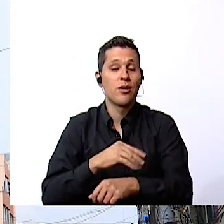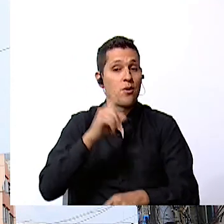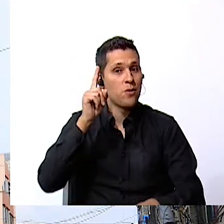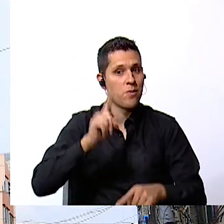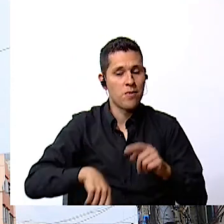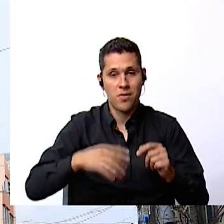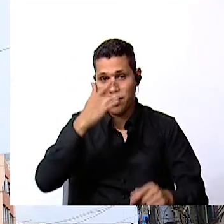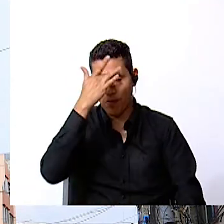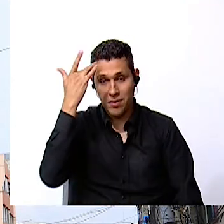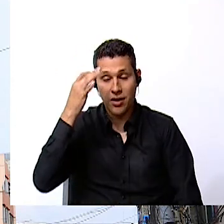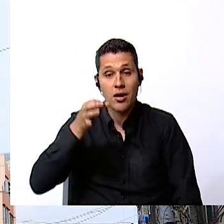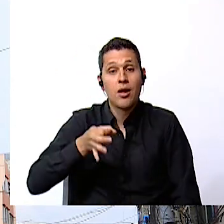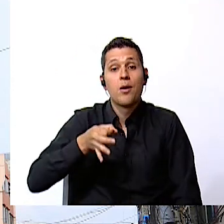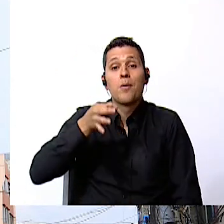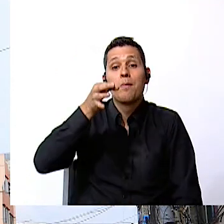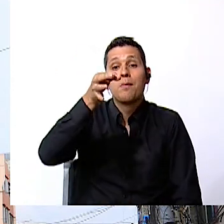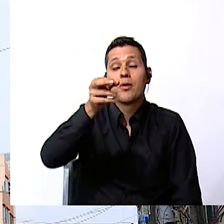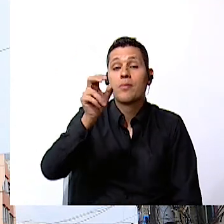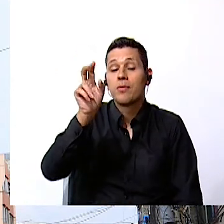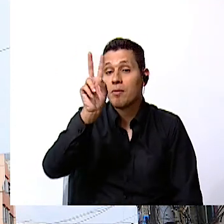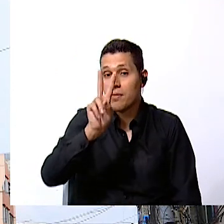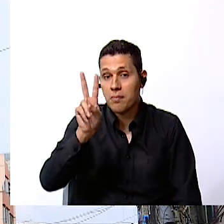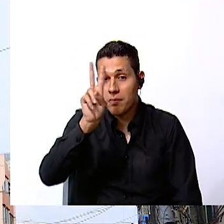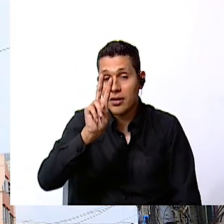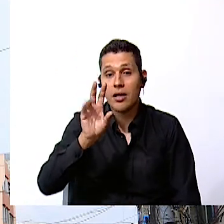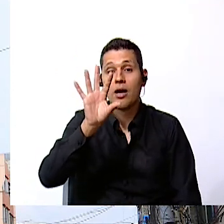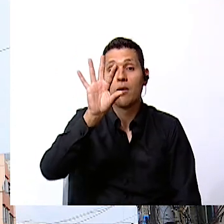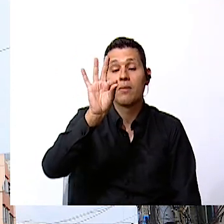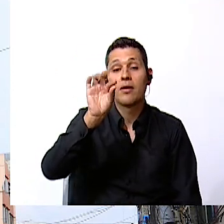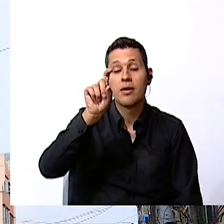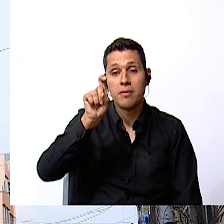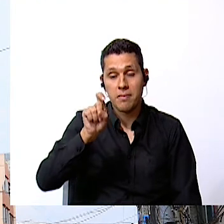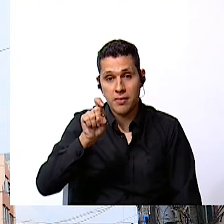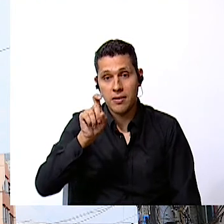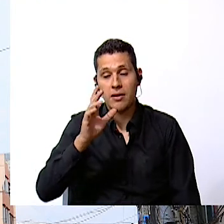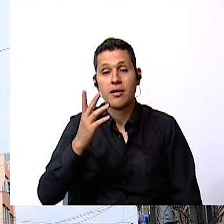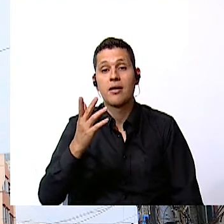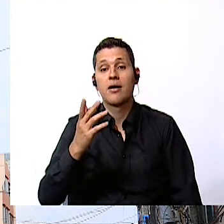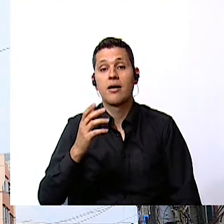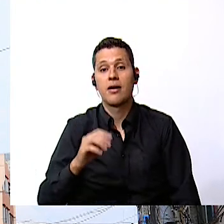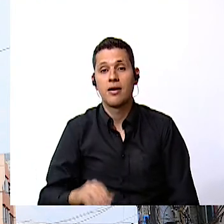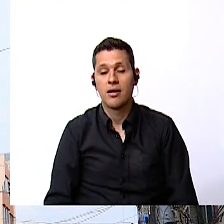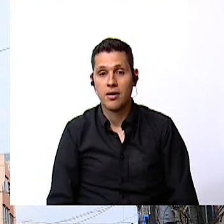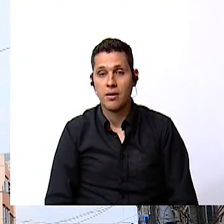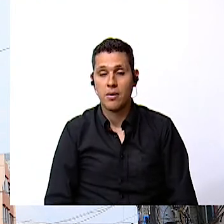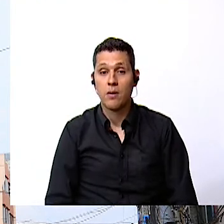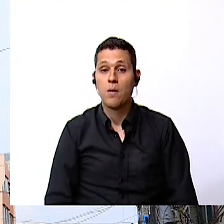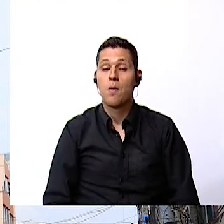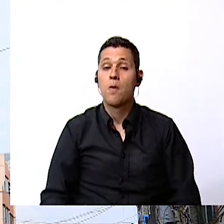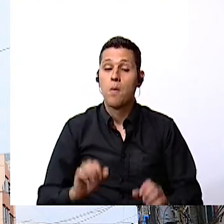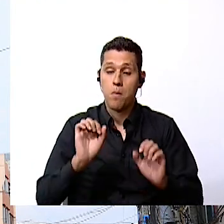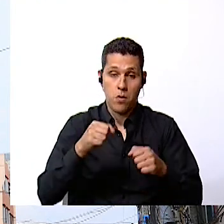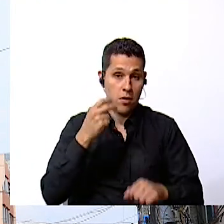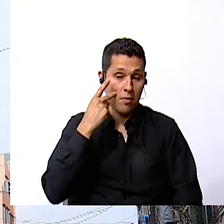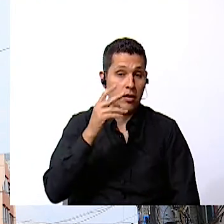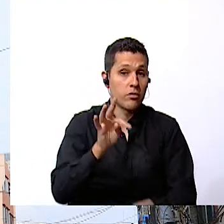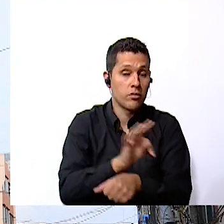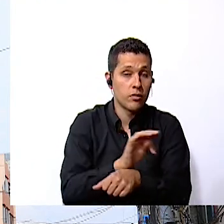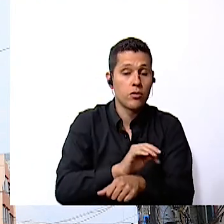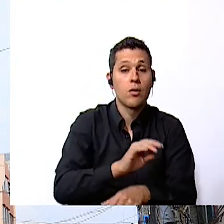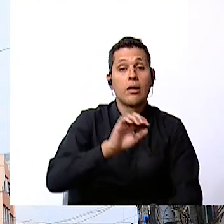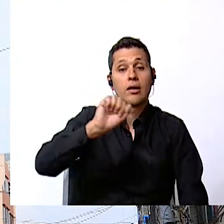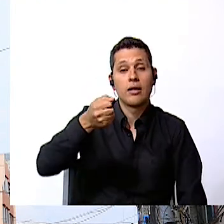next Friday at 9:30 a.m., Channel 4 or Channel 11, Repretel. I'm